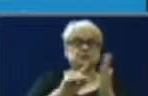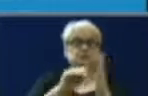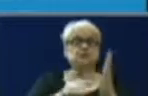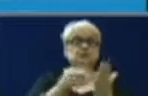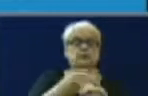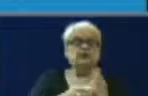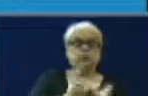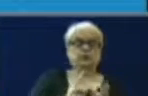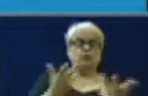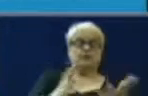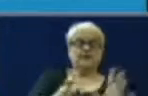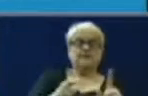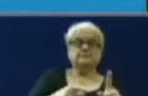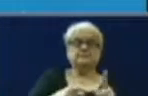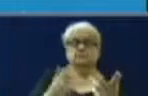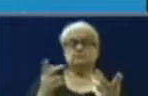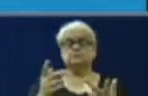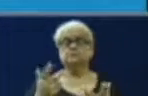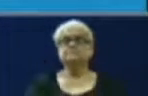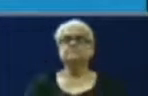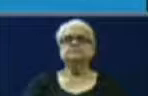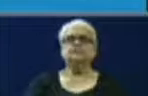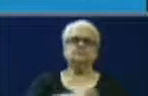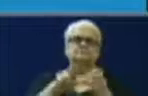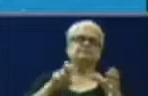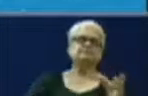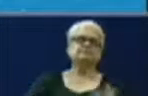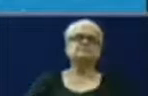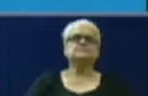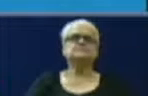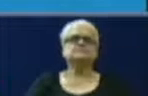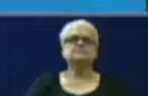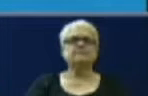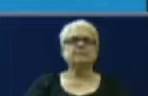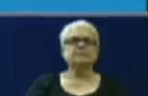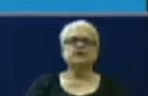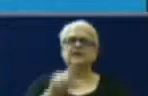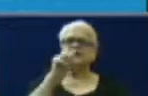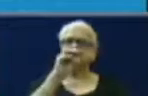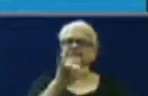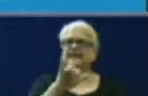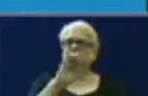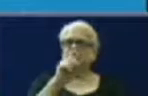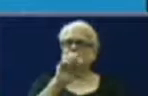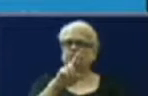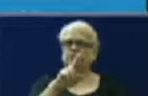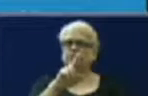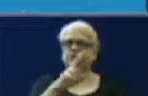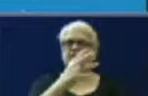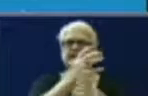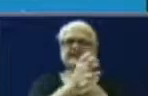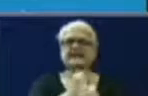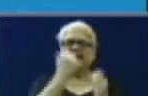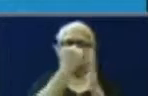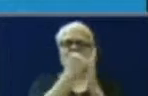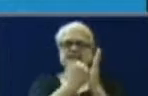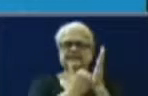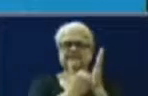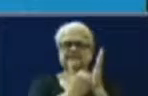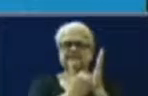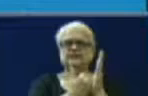At June 1st, our assessment counselor, Tammy Euler, received a list of identified students for review and